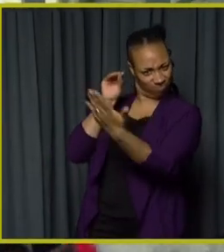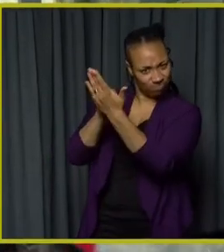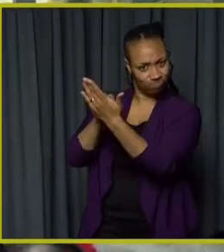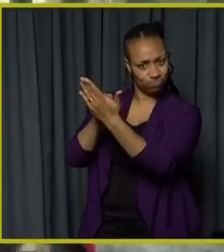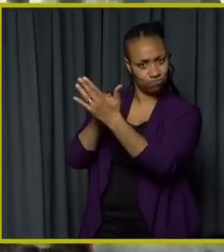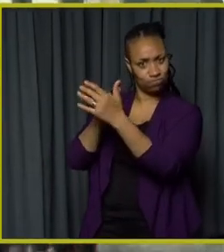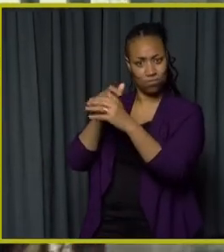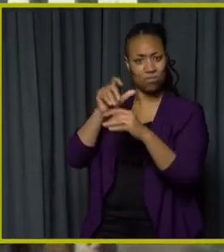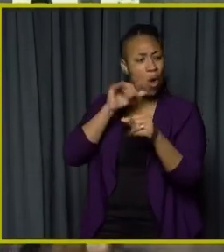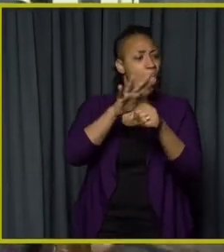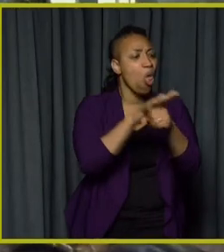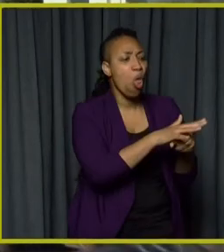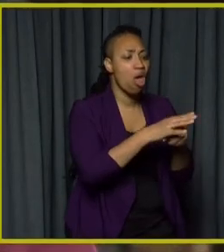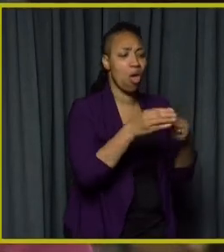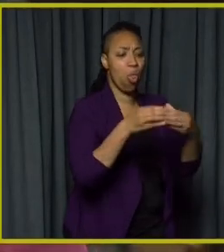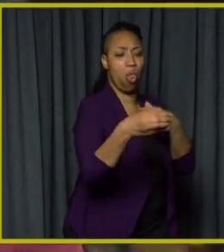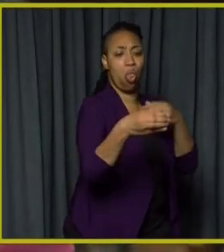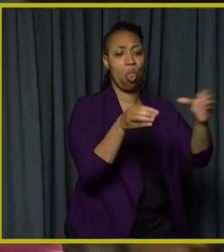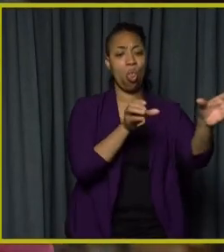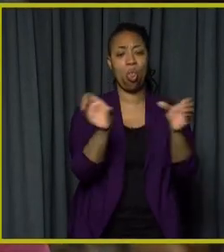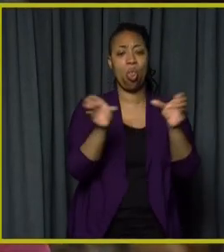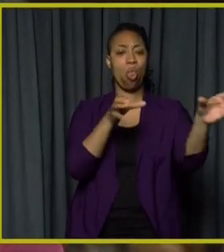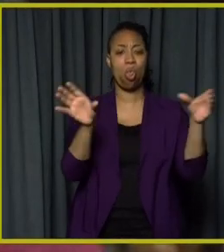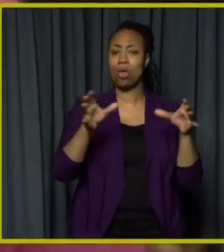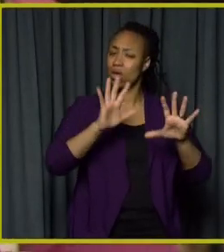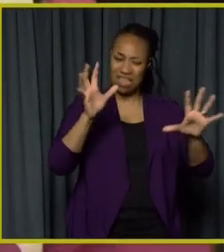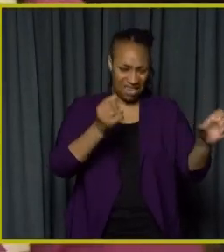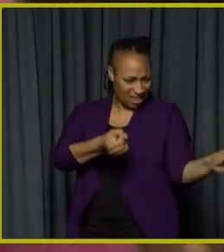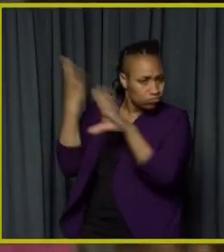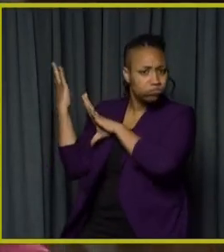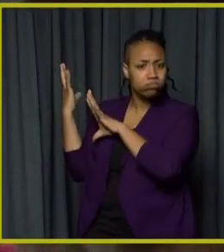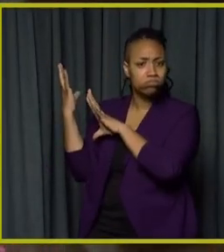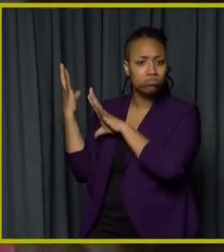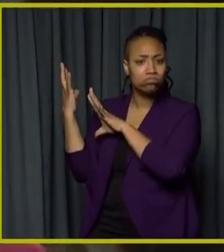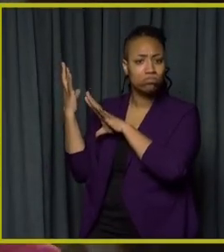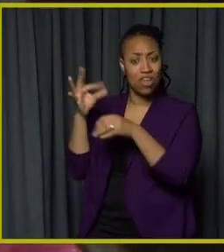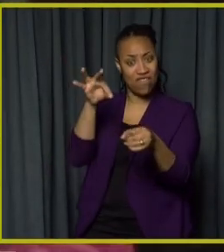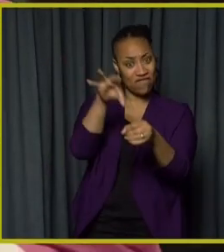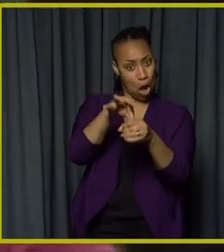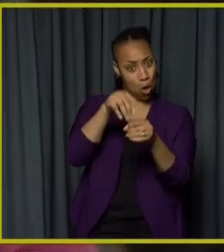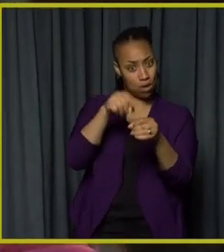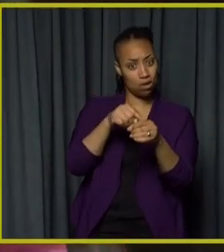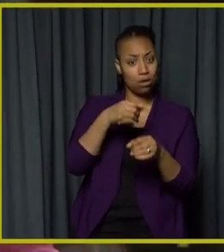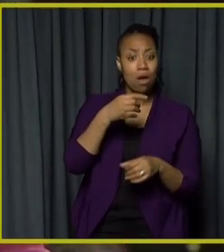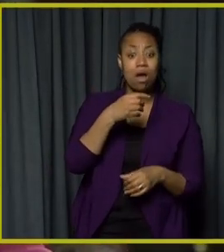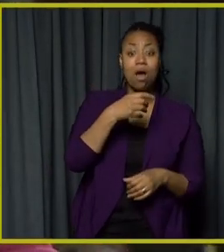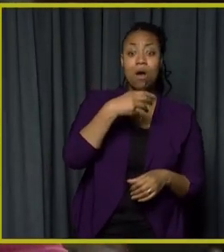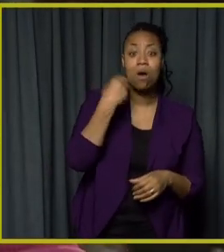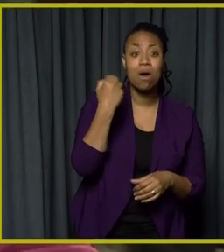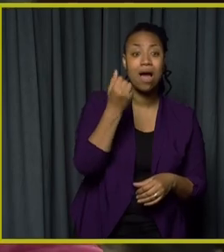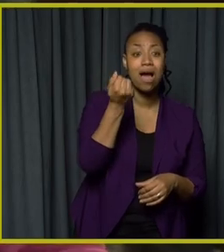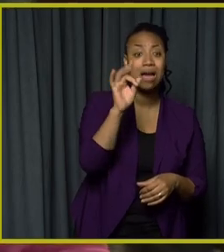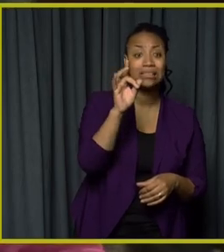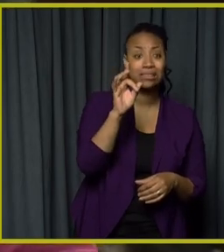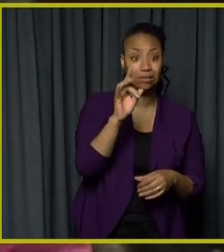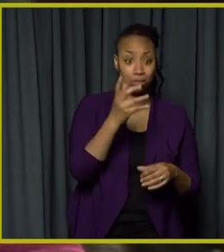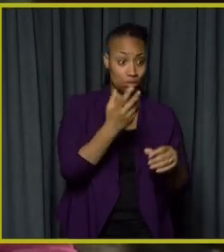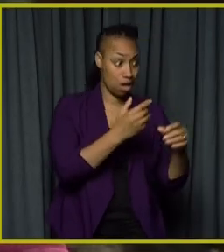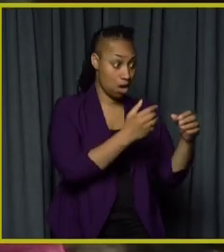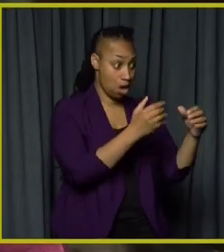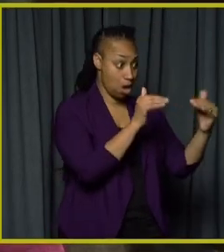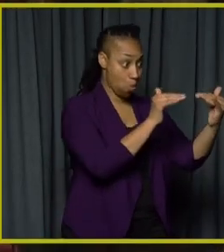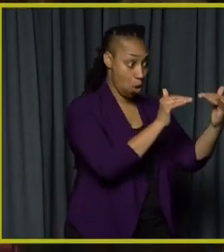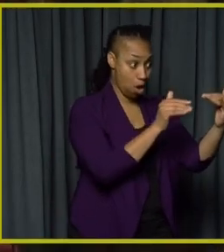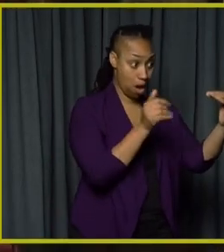registration of 17 and 18-year-olds. We want registration to vote at age 18. If we can be drafted for war at 18, we ought to be able to vote